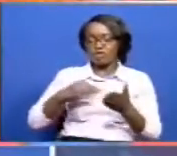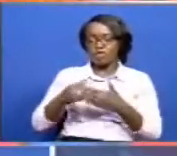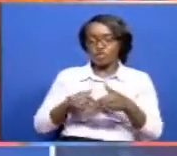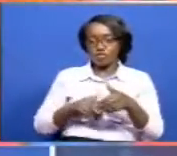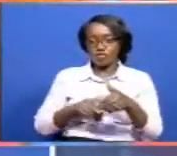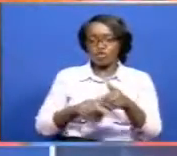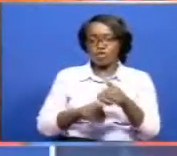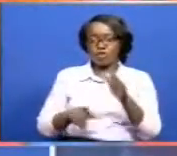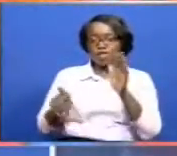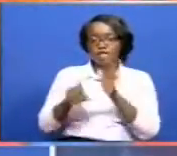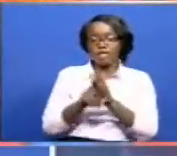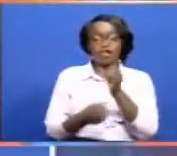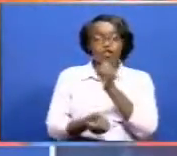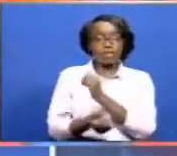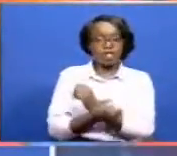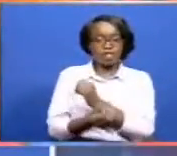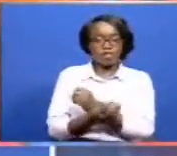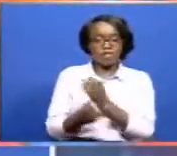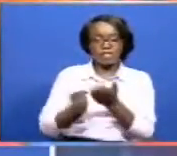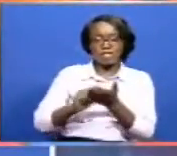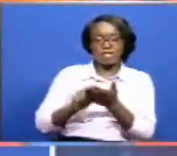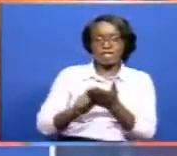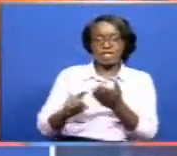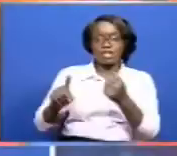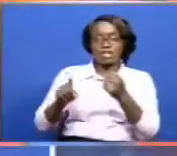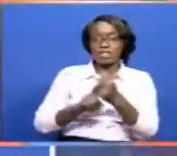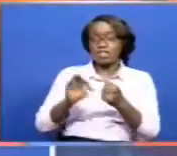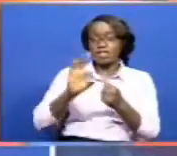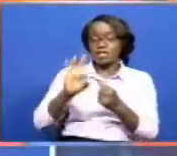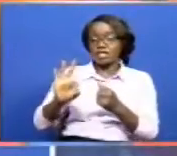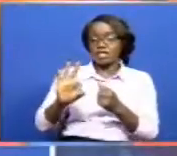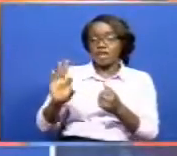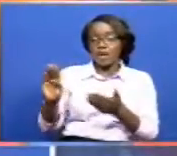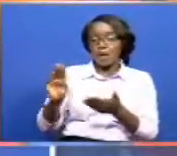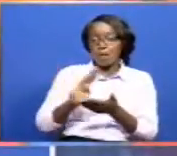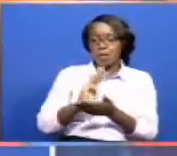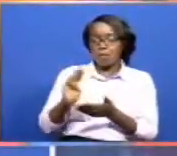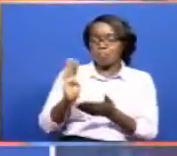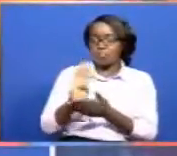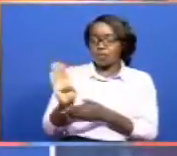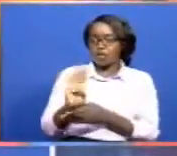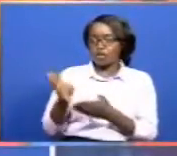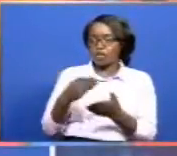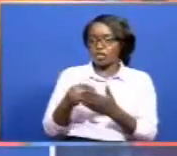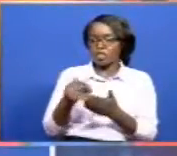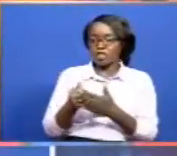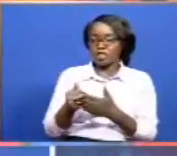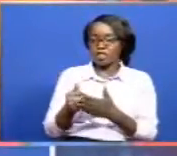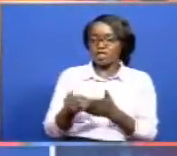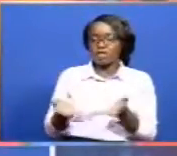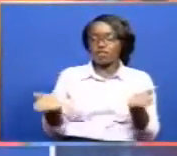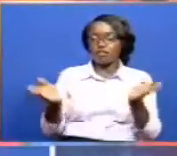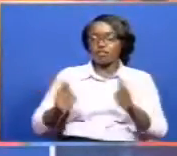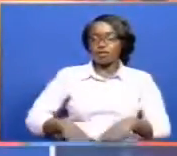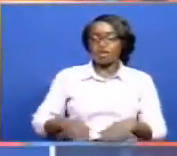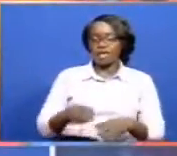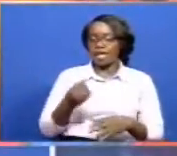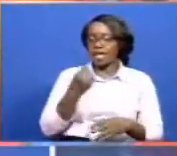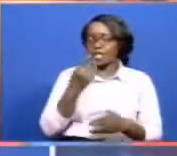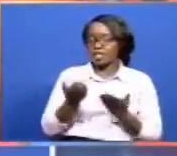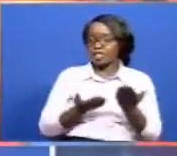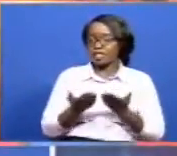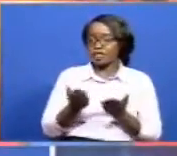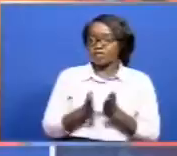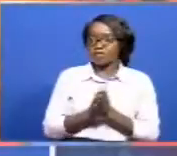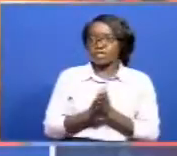signing of the controversial 63 billion shilling managed equipment service. Githu, who appeared before the Senate's ad hoc committee investigating the